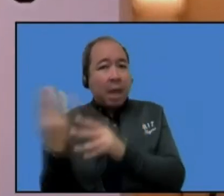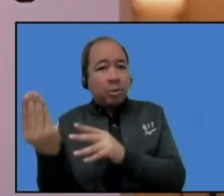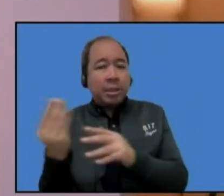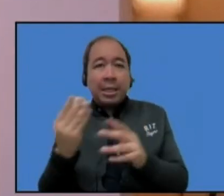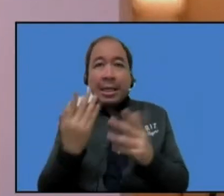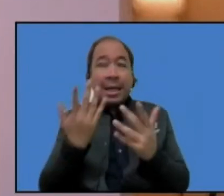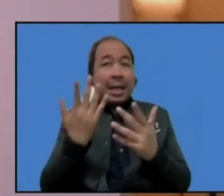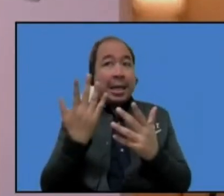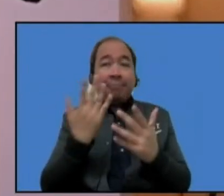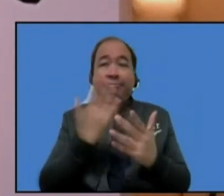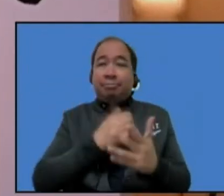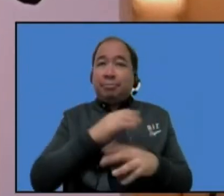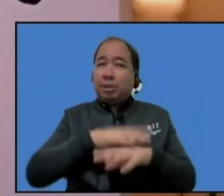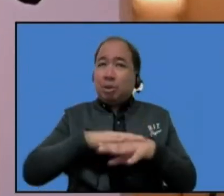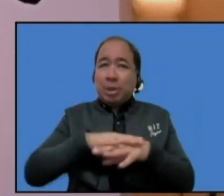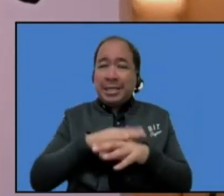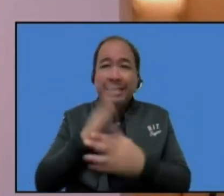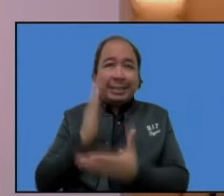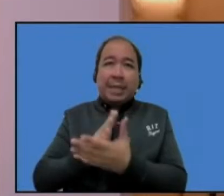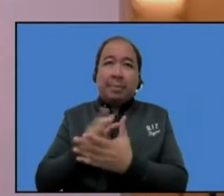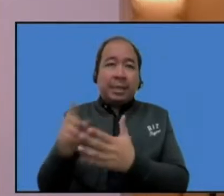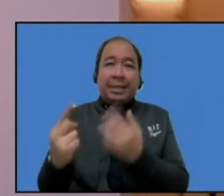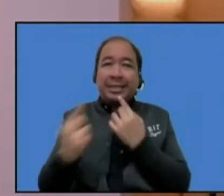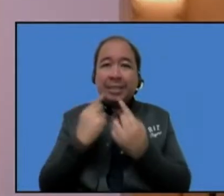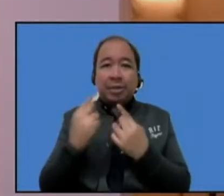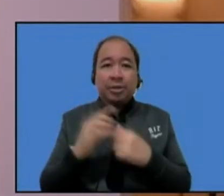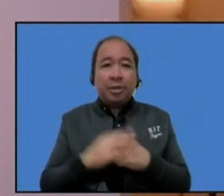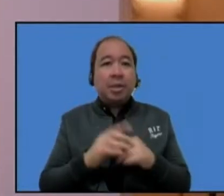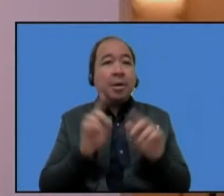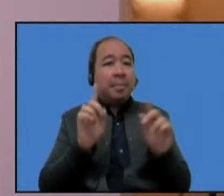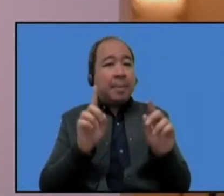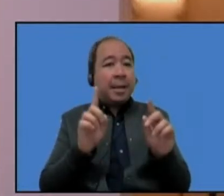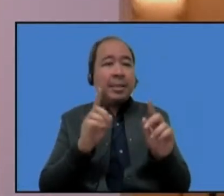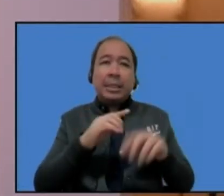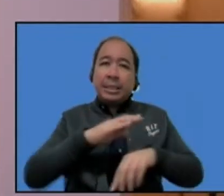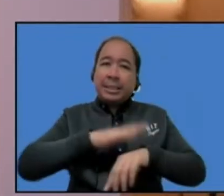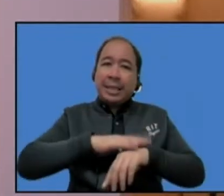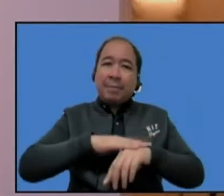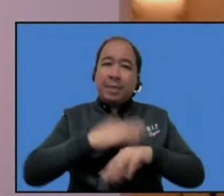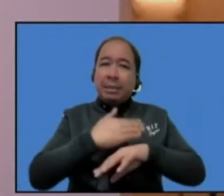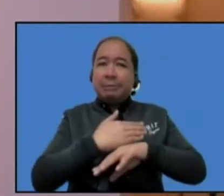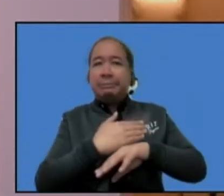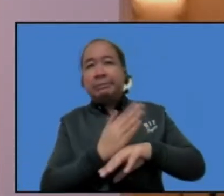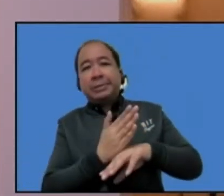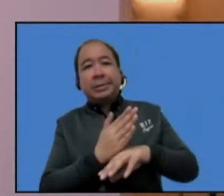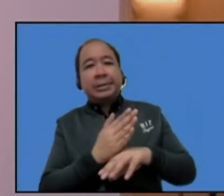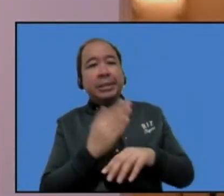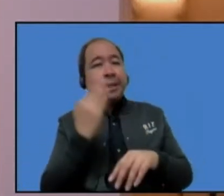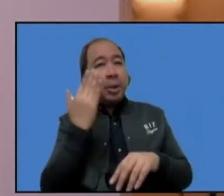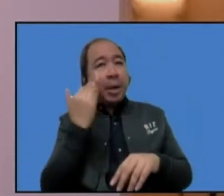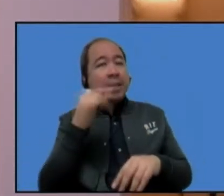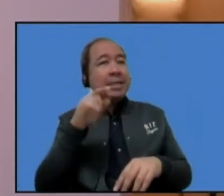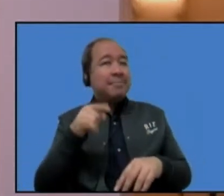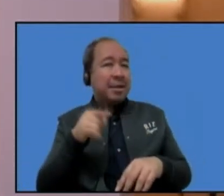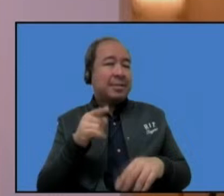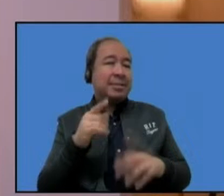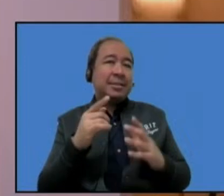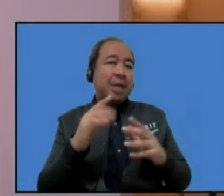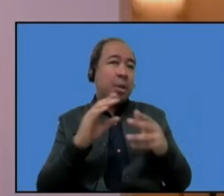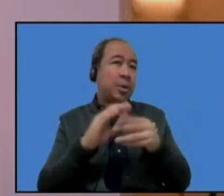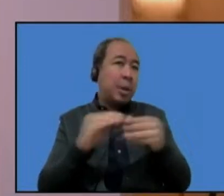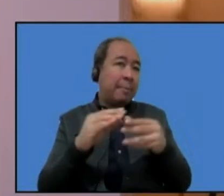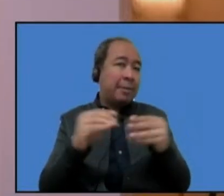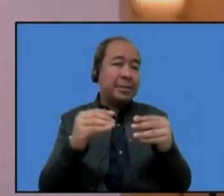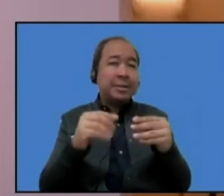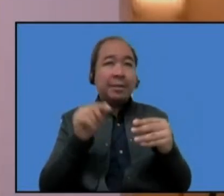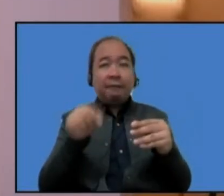that. Any last words from? No, we are slightly out of time because we need to take some comments from the.